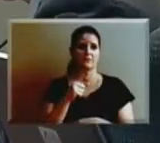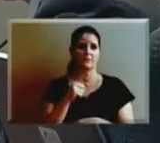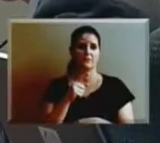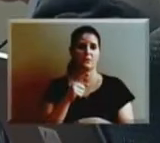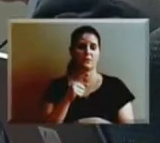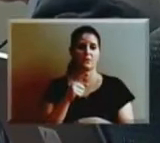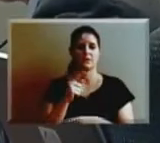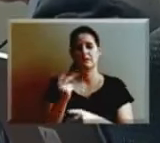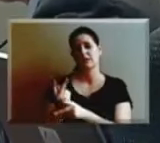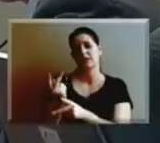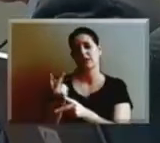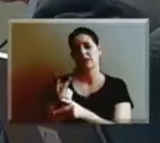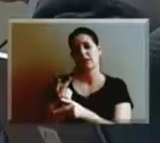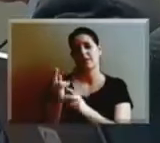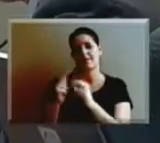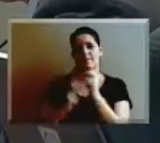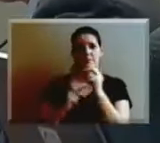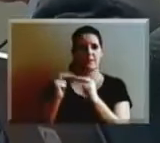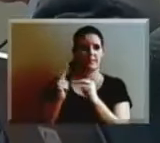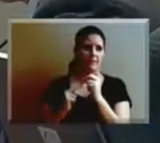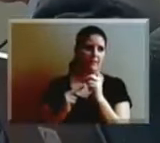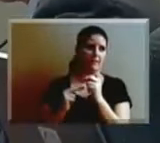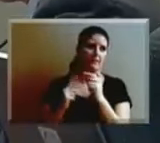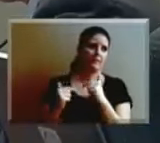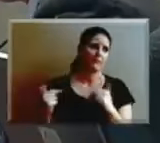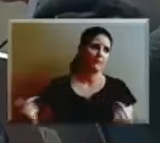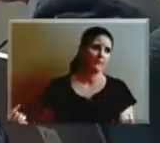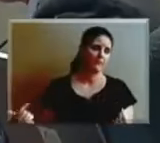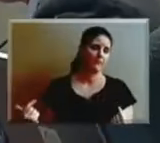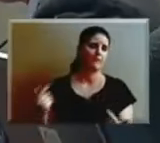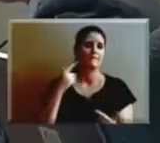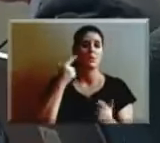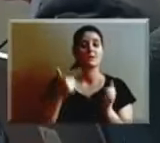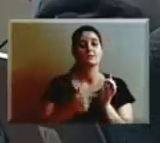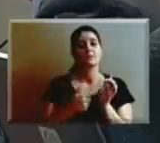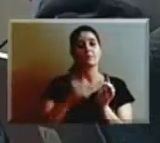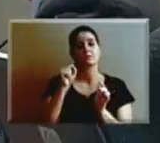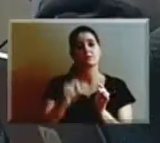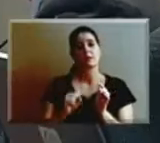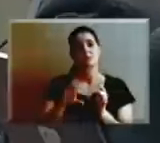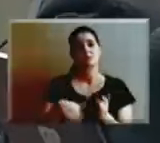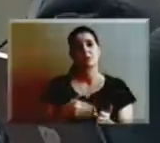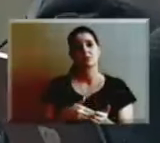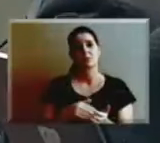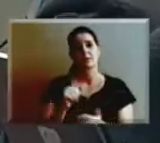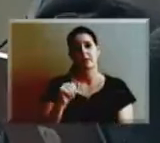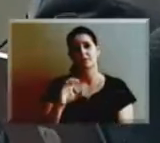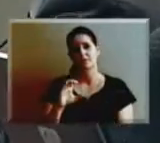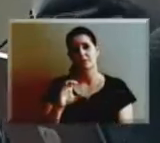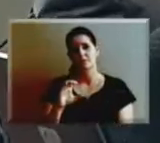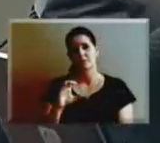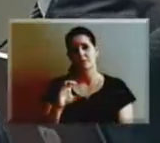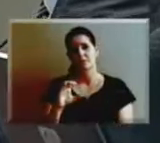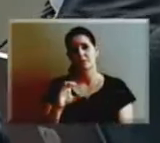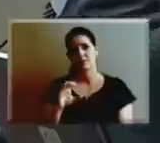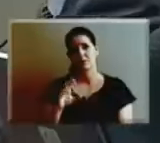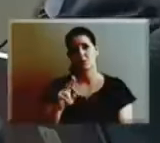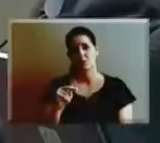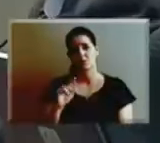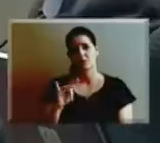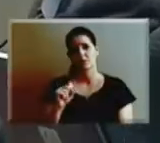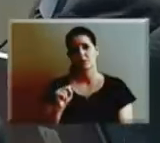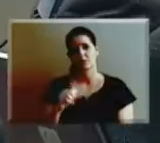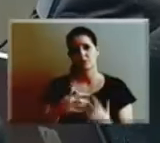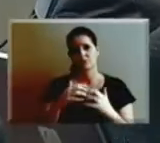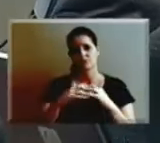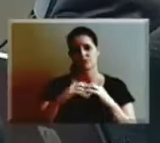with. If, for example, at South Central Neighborhood Place, the ACs went out the other week, or one of the